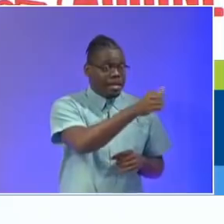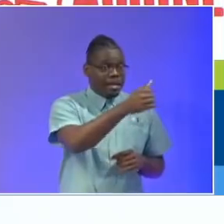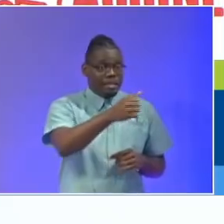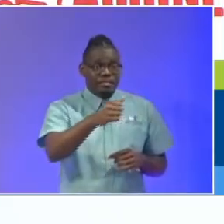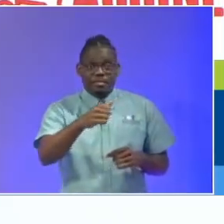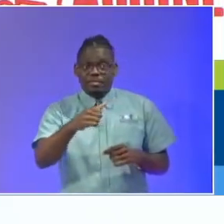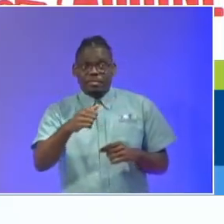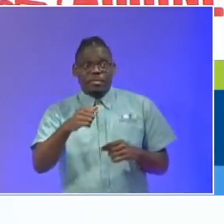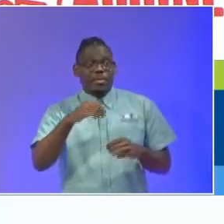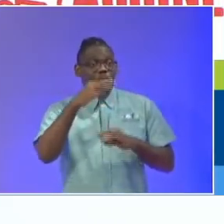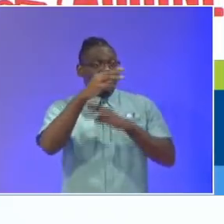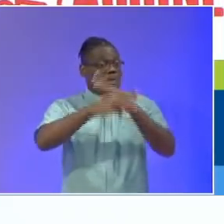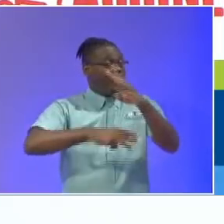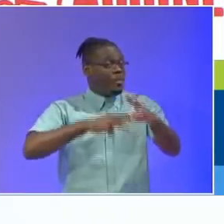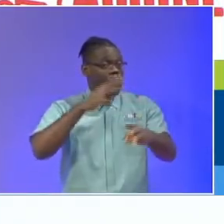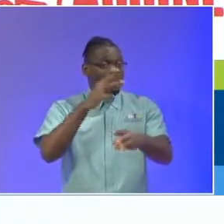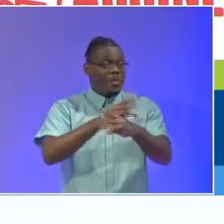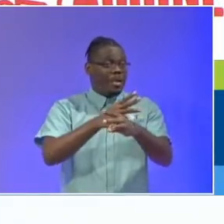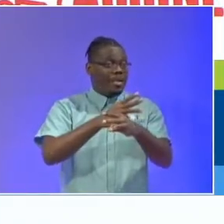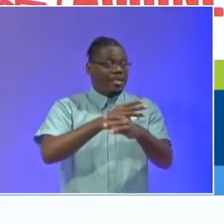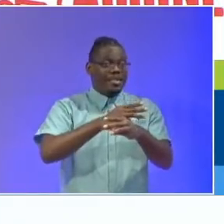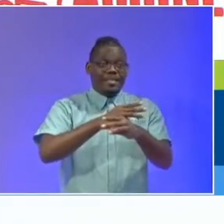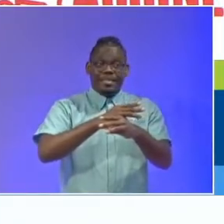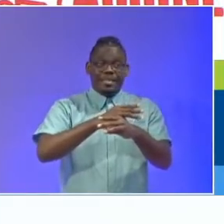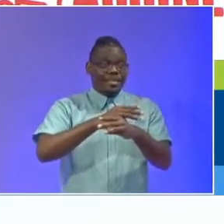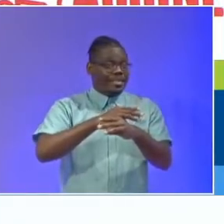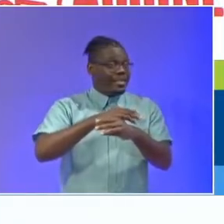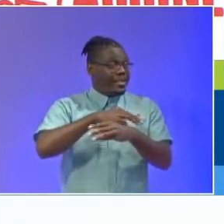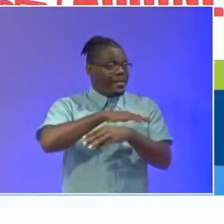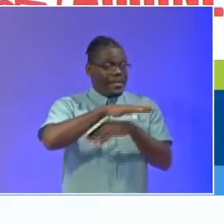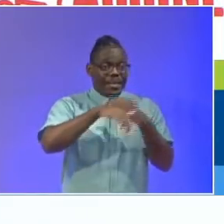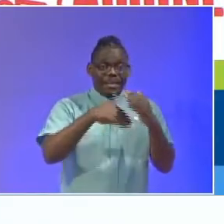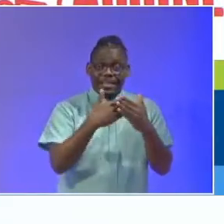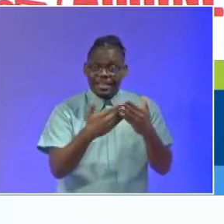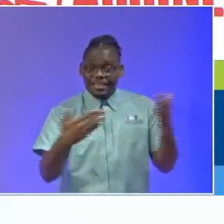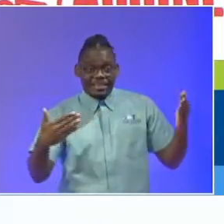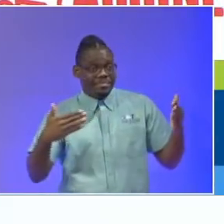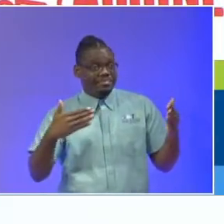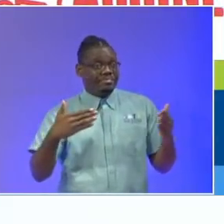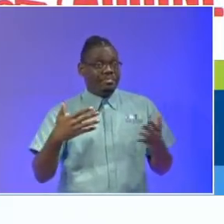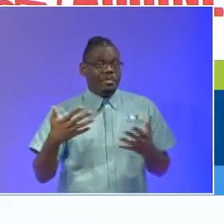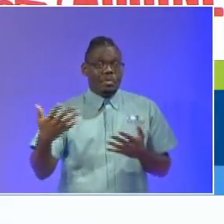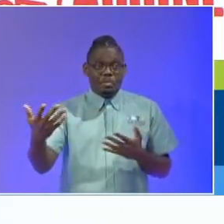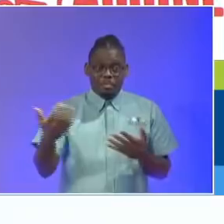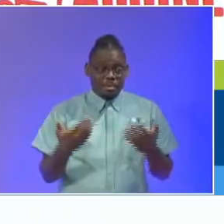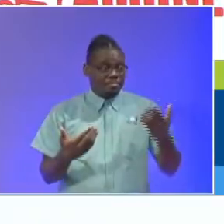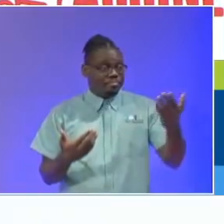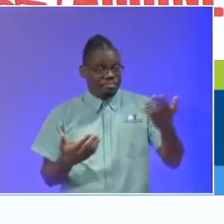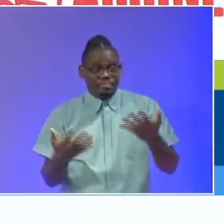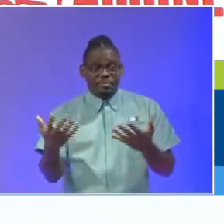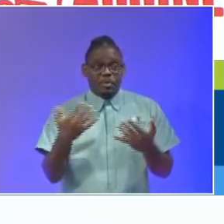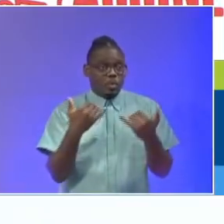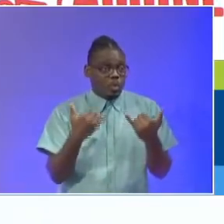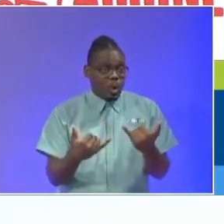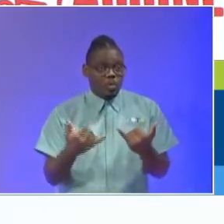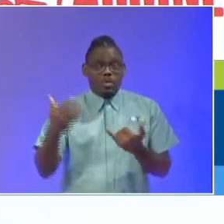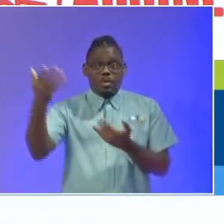the board. However, and this person gets no public recognition, so I'm going to do that